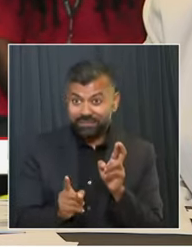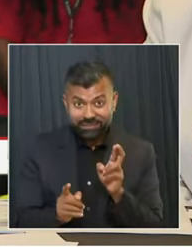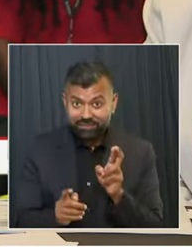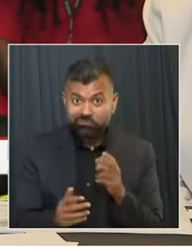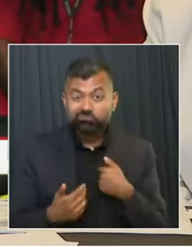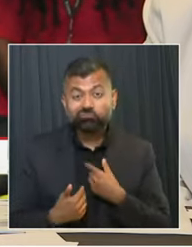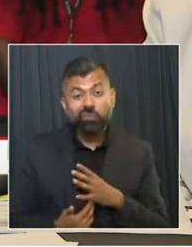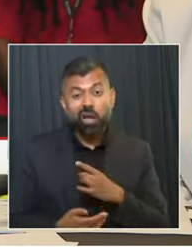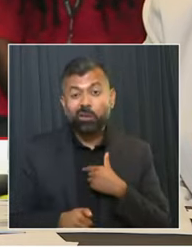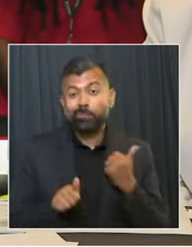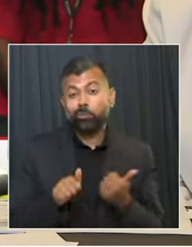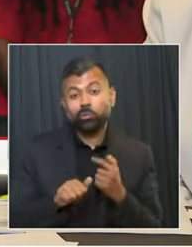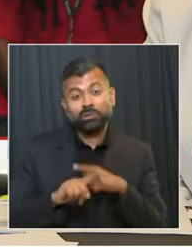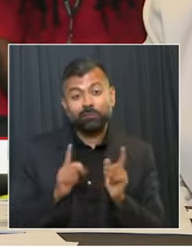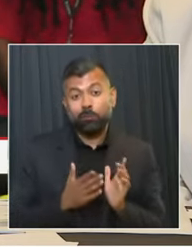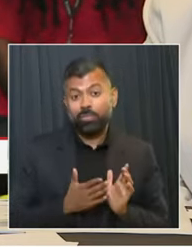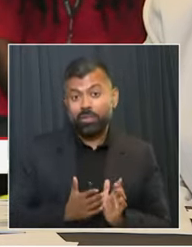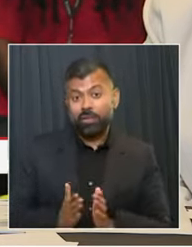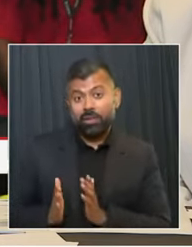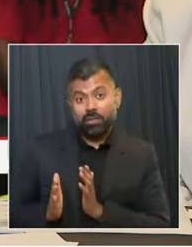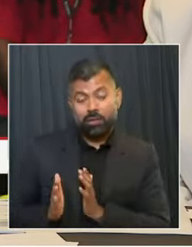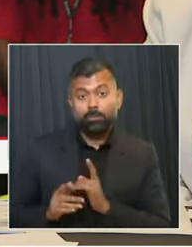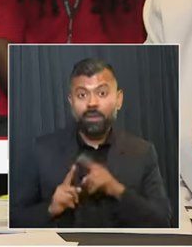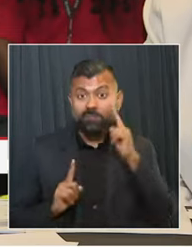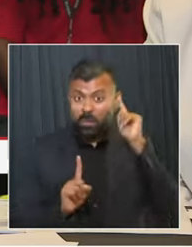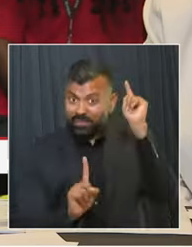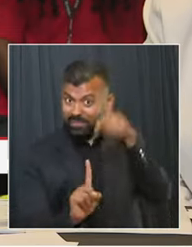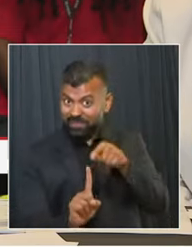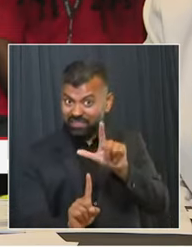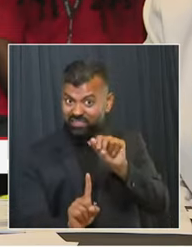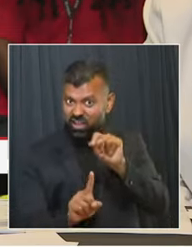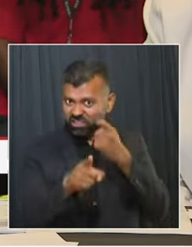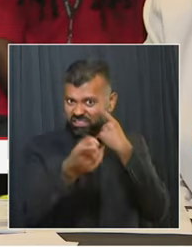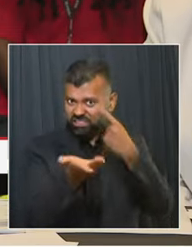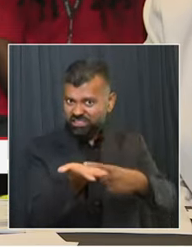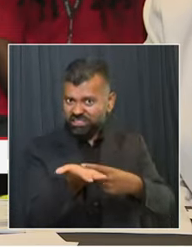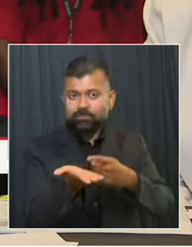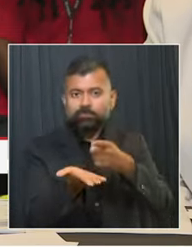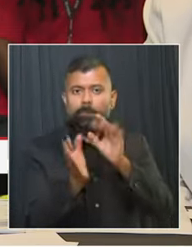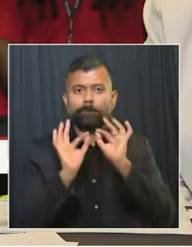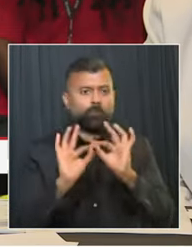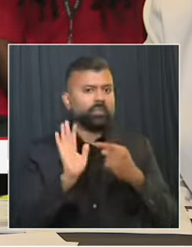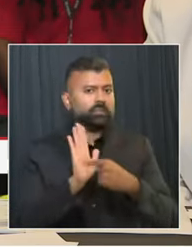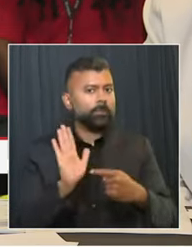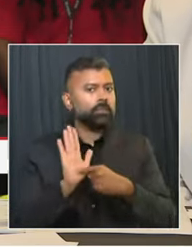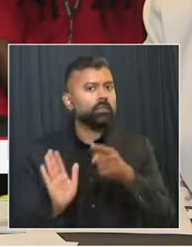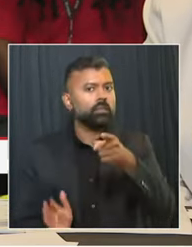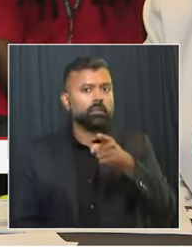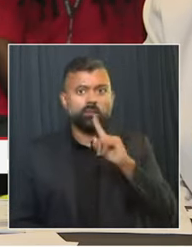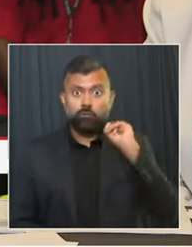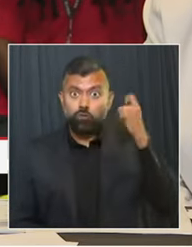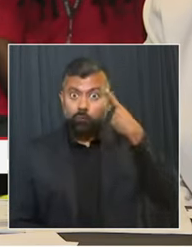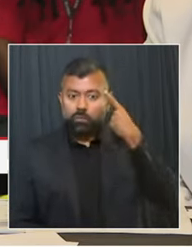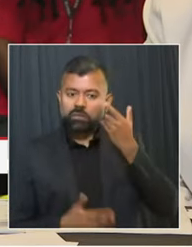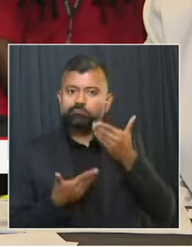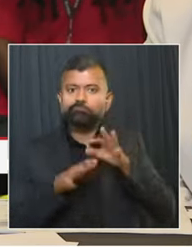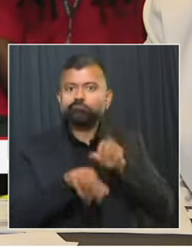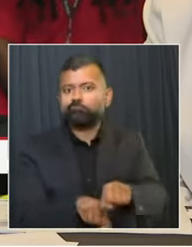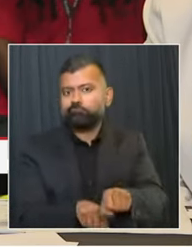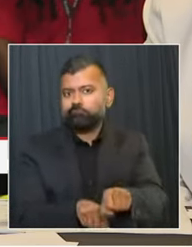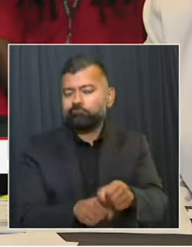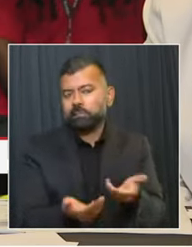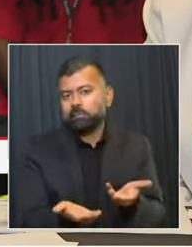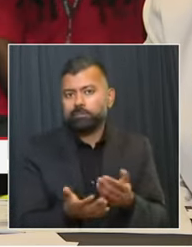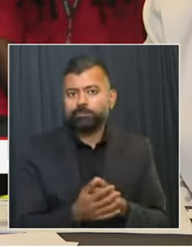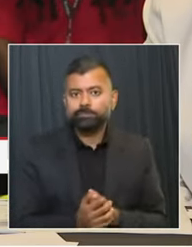this lot in particular is a poster child for government intervention. And for what it's worth, I